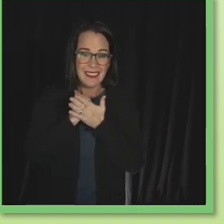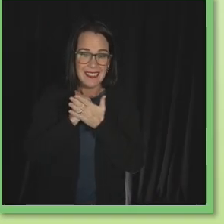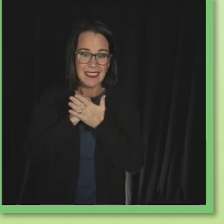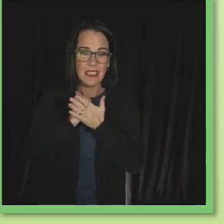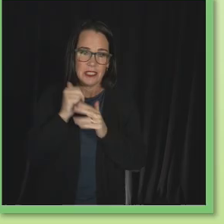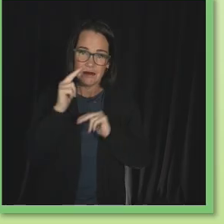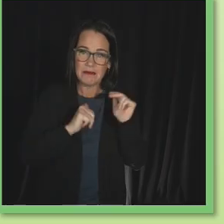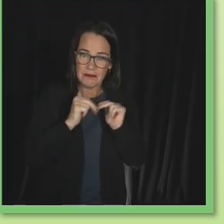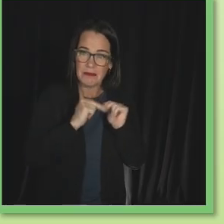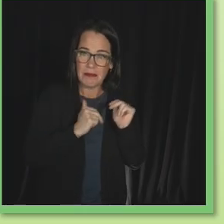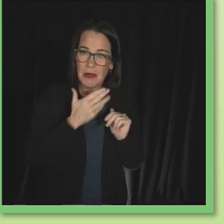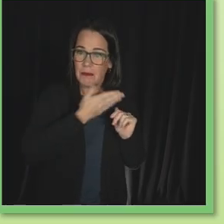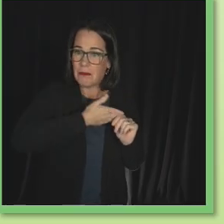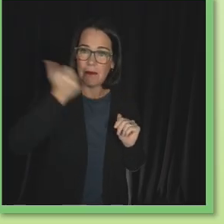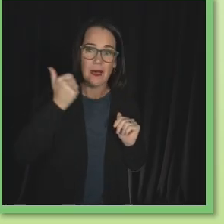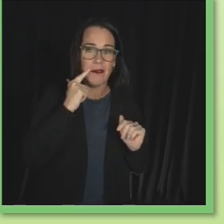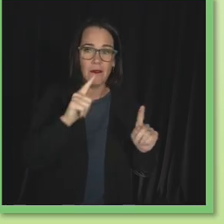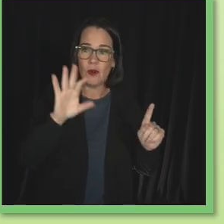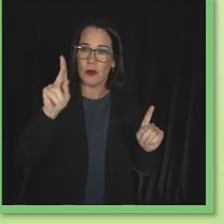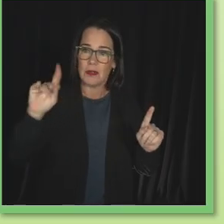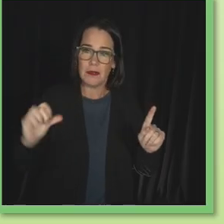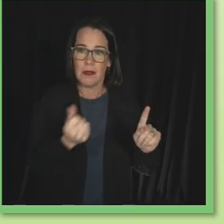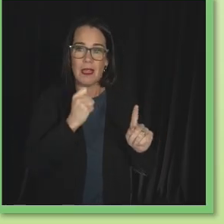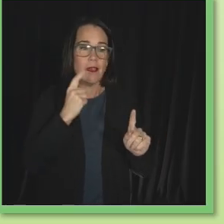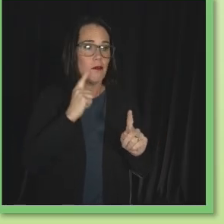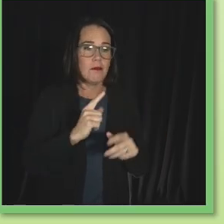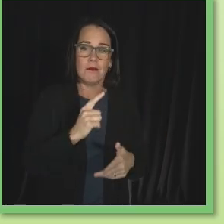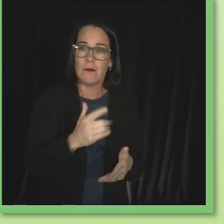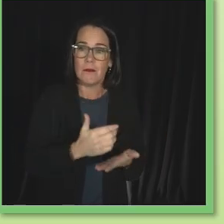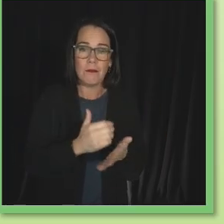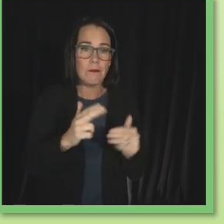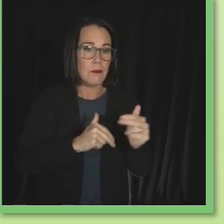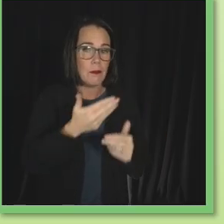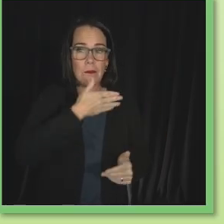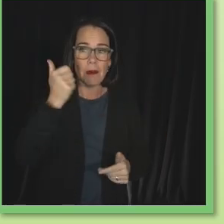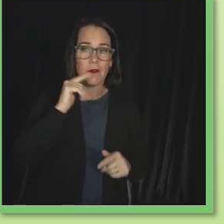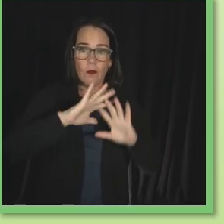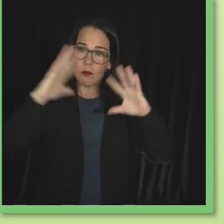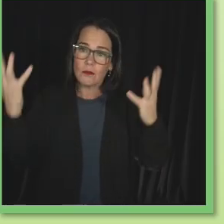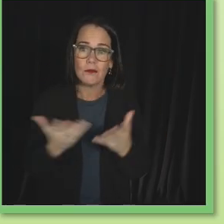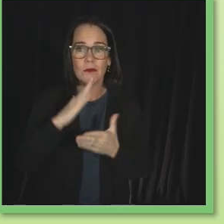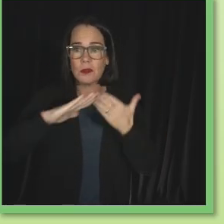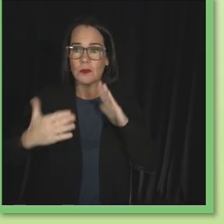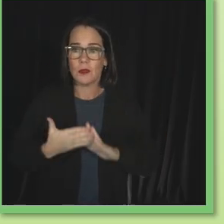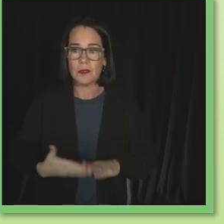it the best for Kubernetes and for all the community. Thank you. Thank you.